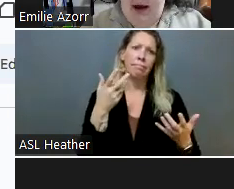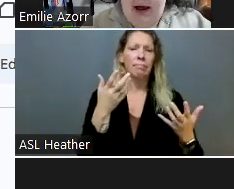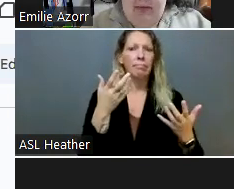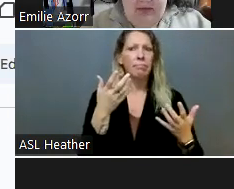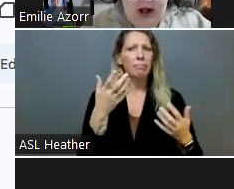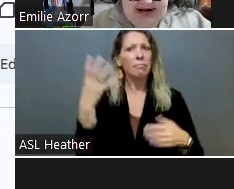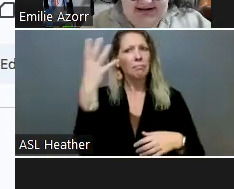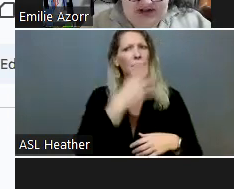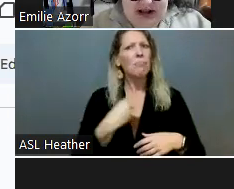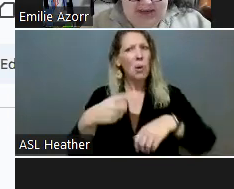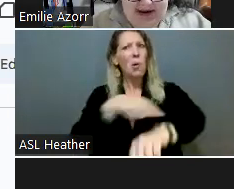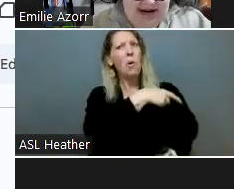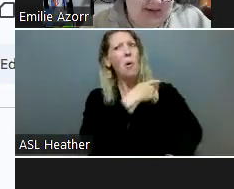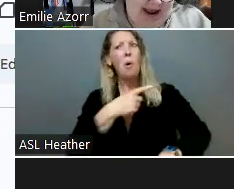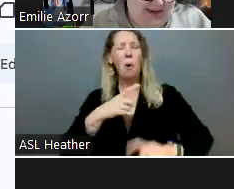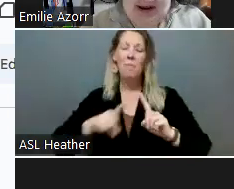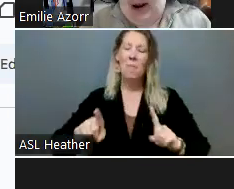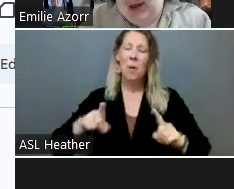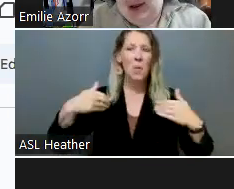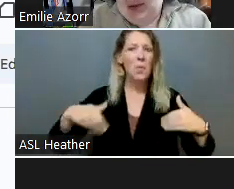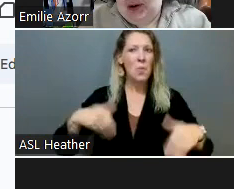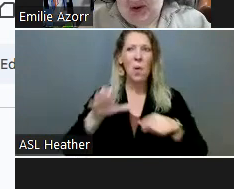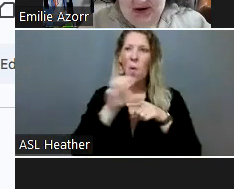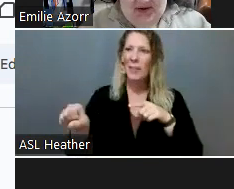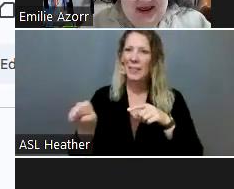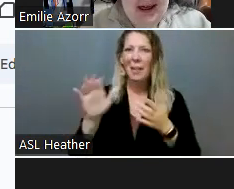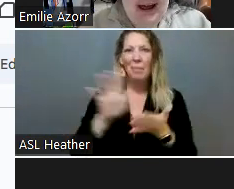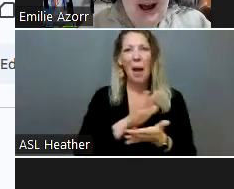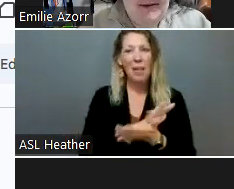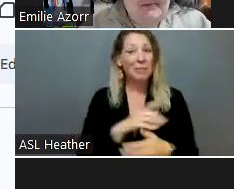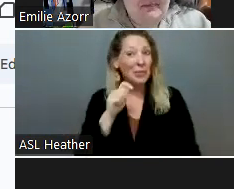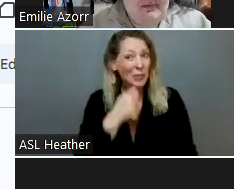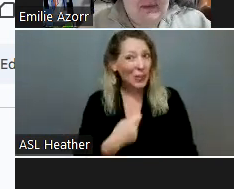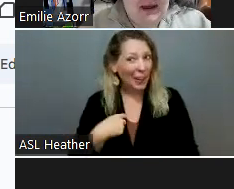lengthy, awesome document, in my opinion. I think it's pretty cool.